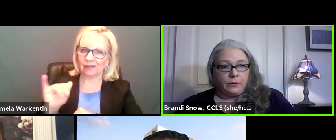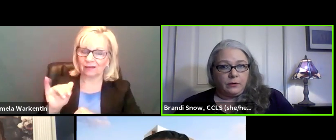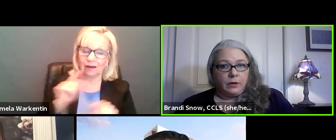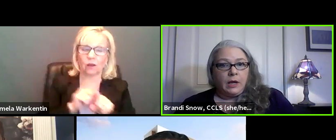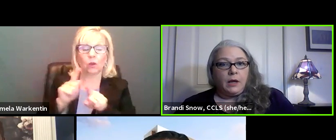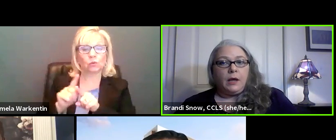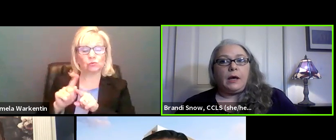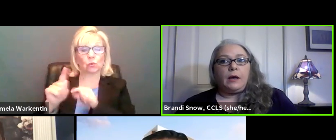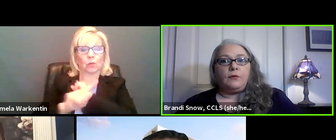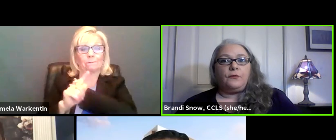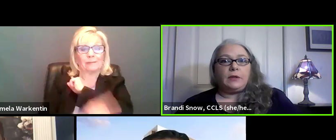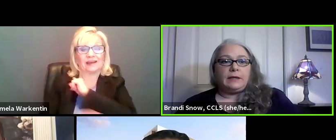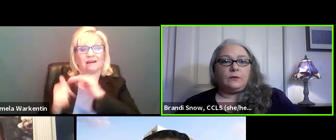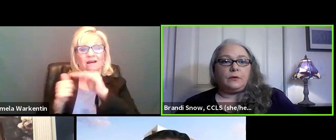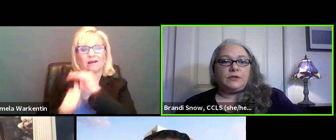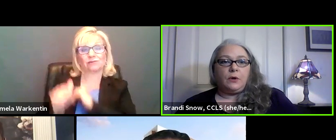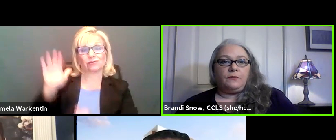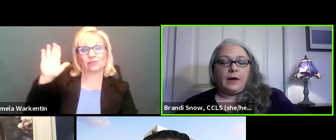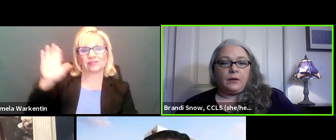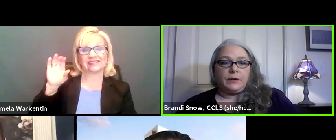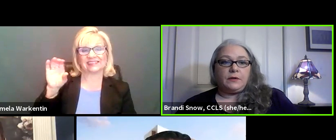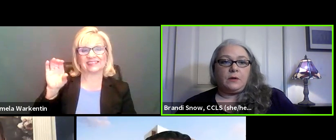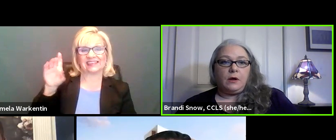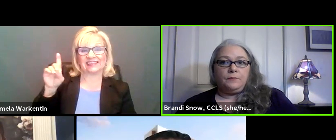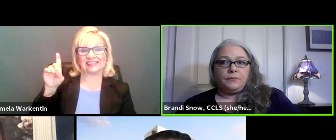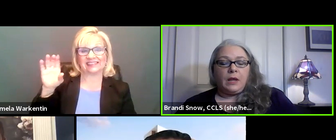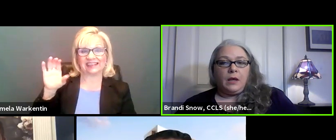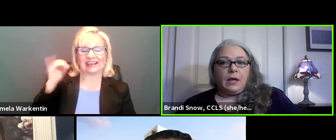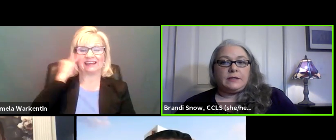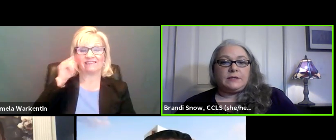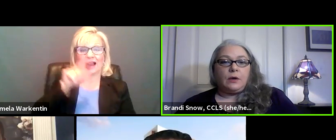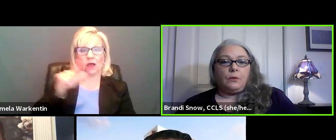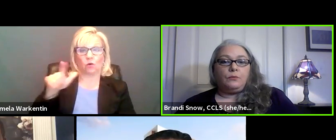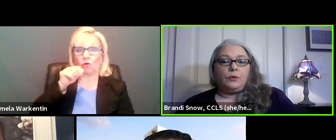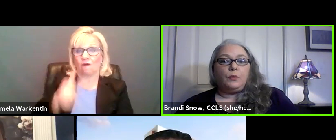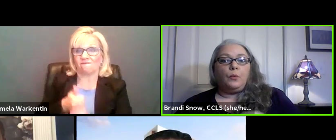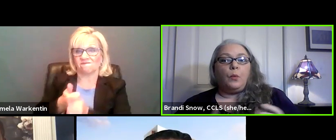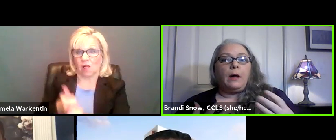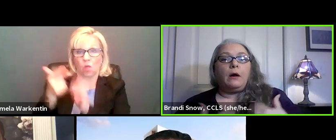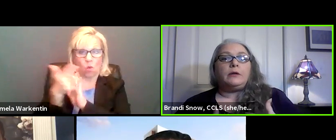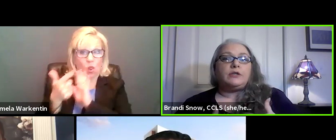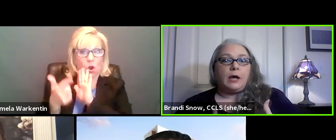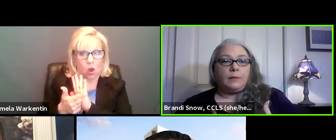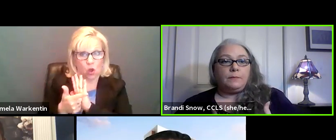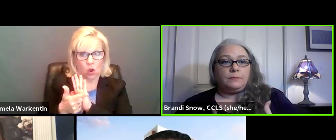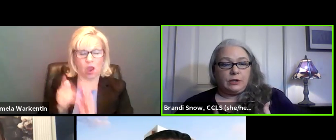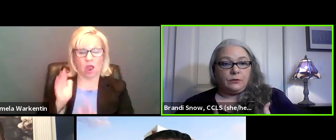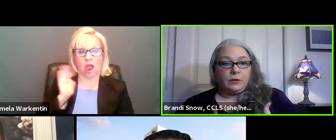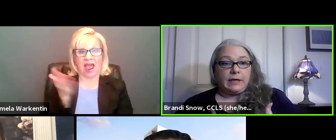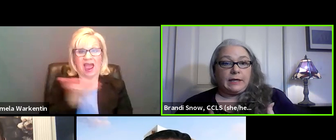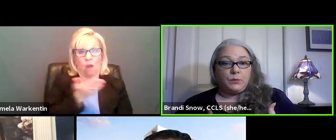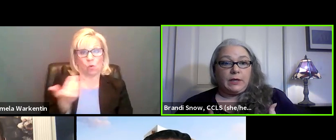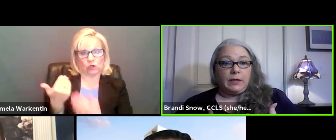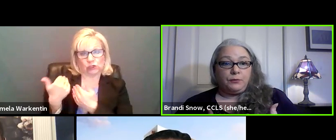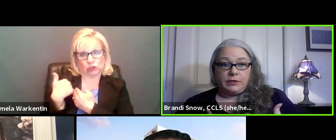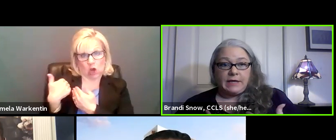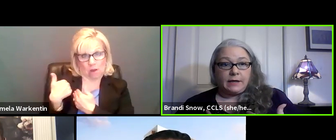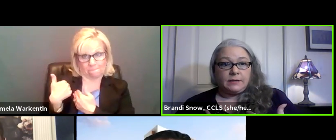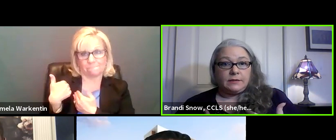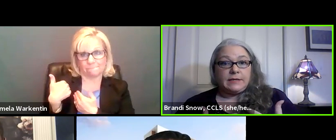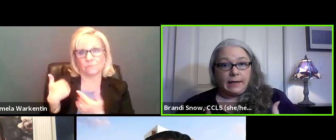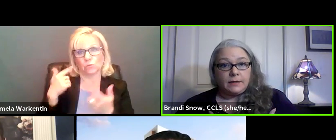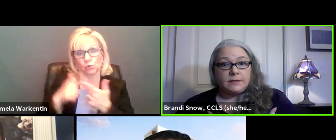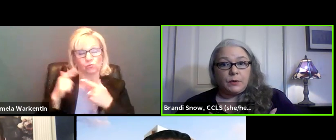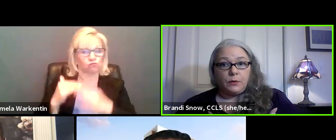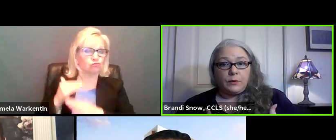CDC order for landlords who aren't following the law. And so while our job generally is we